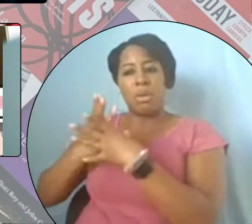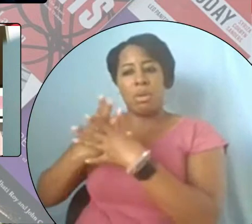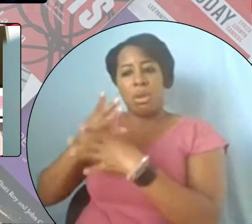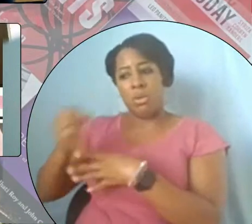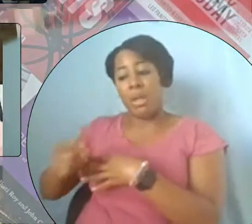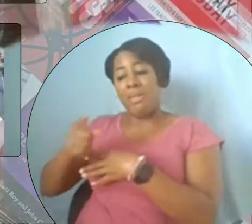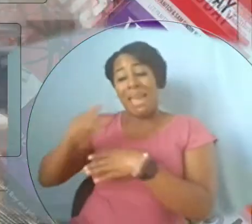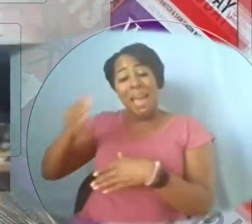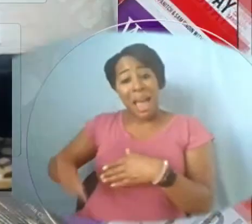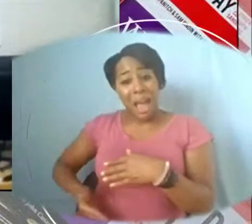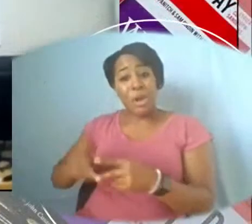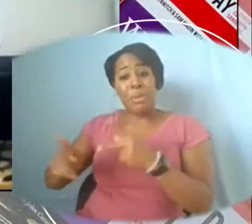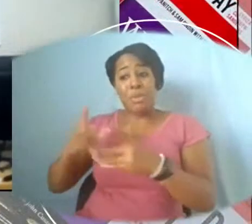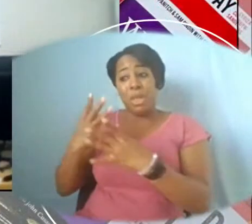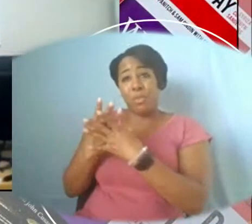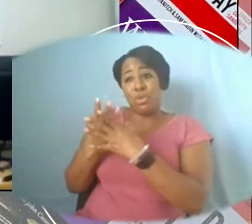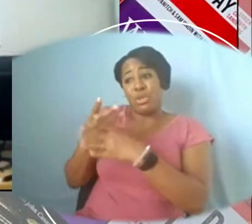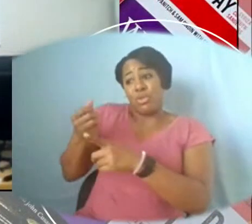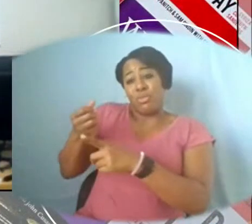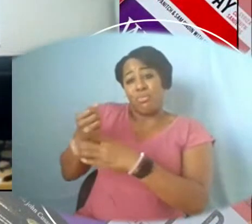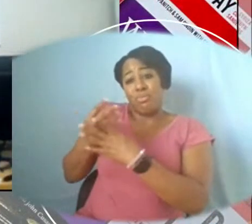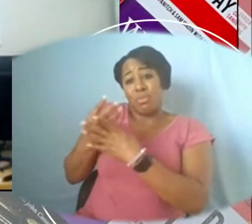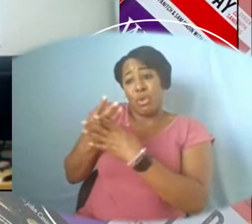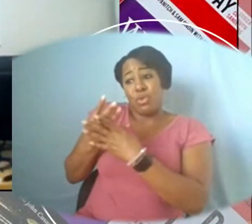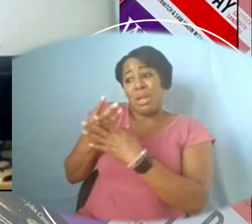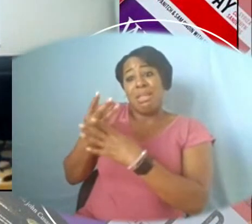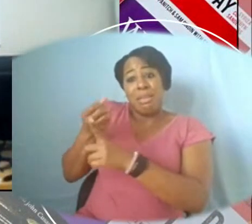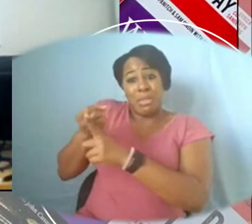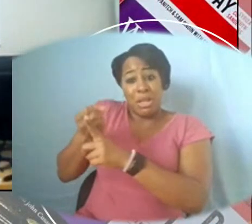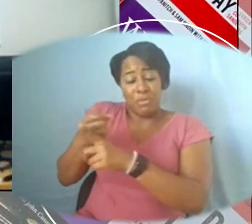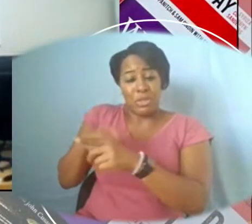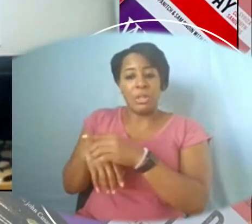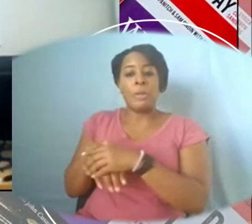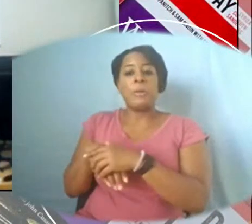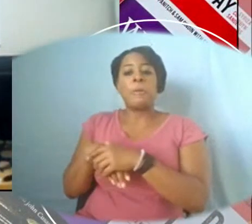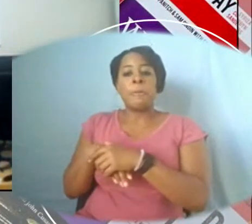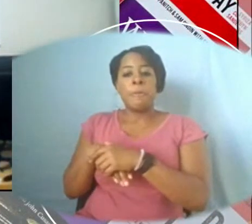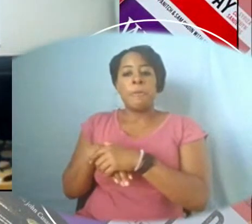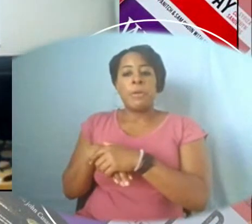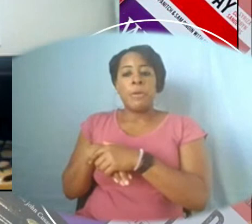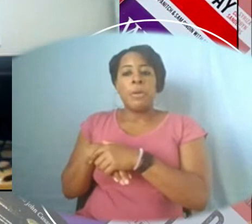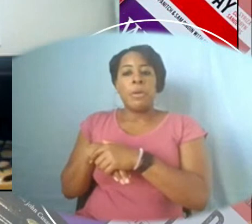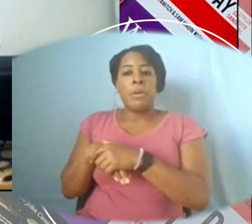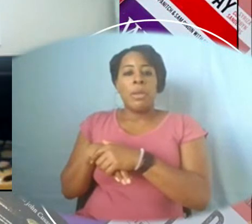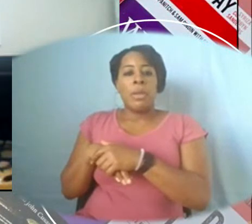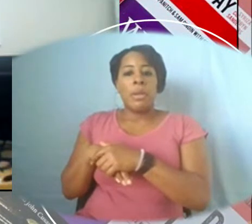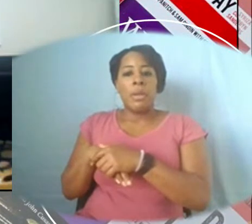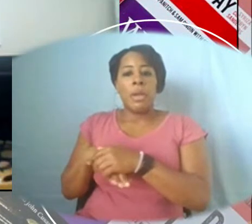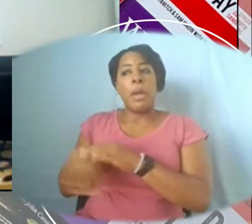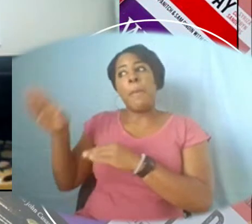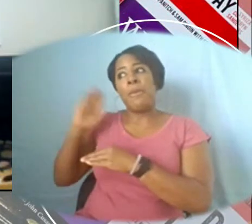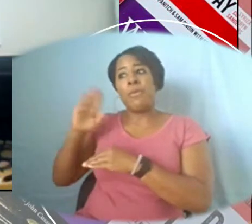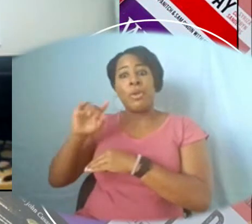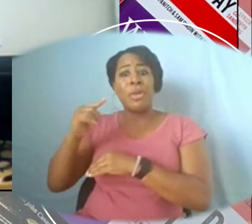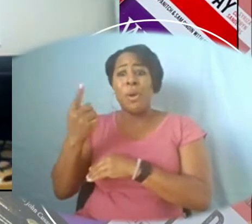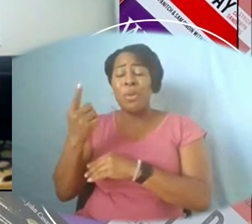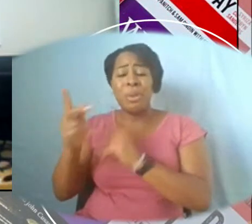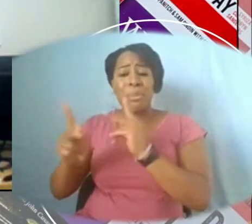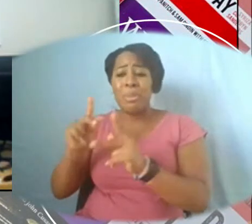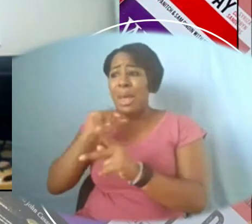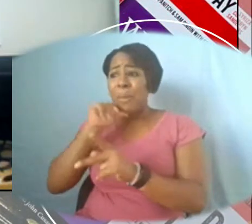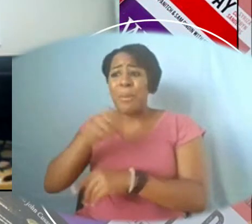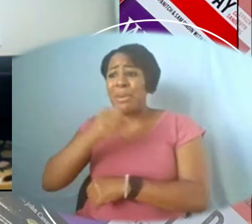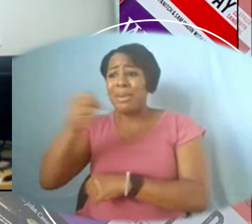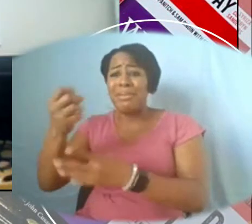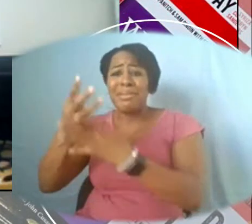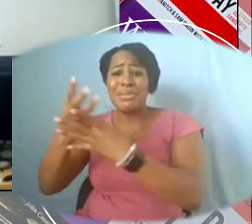individuals. At one point, the only ones who weren't formerly incarcerated were the attorneys. And I'm sure there's